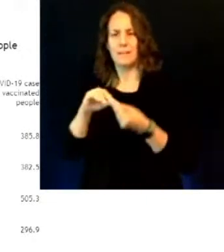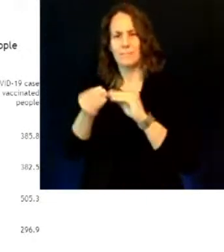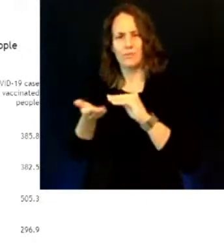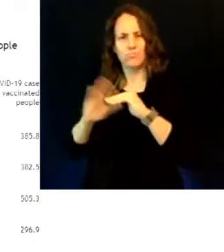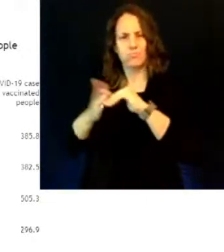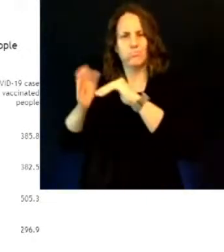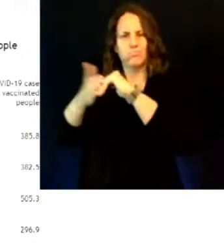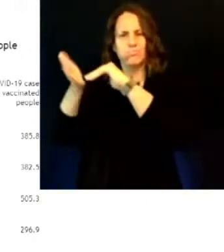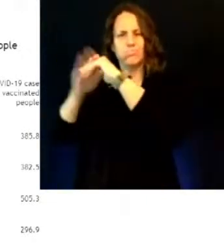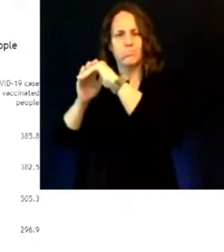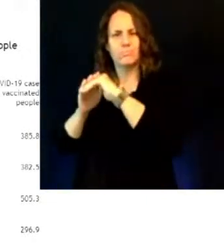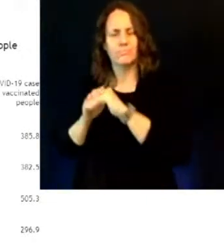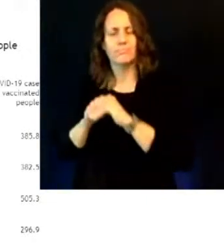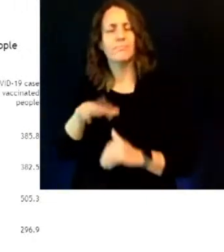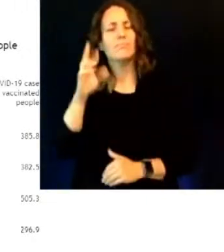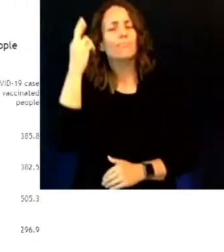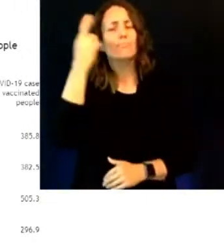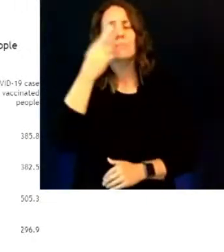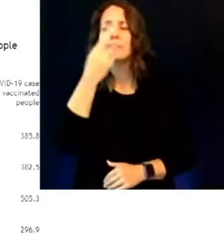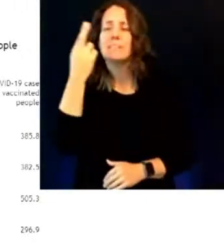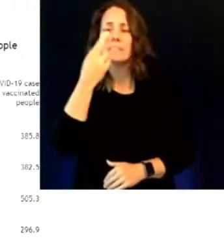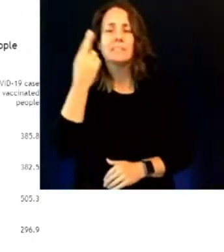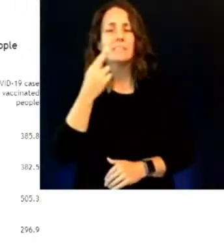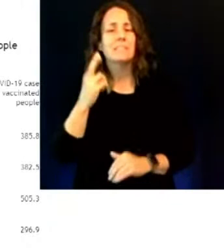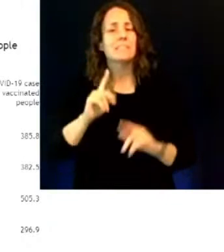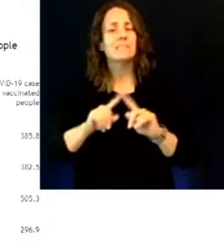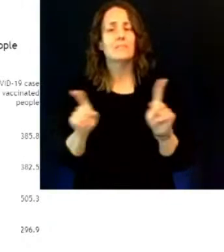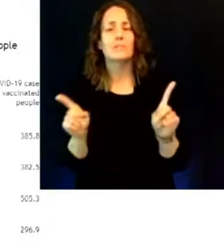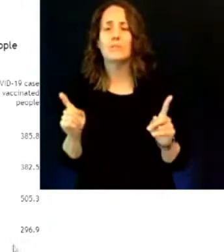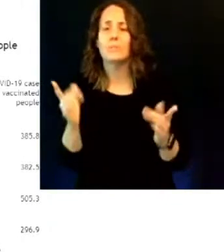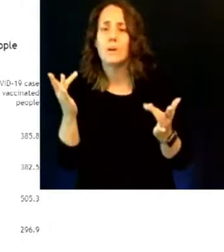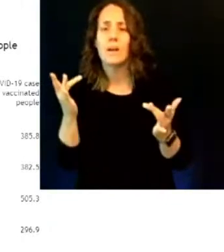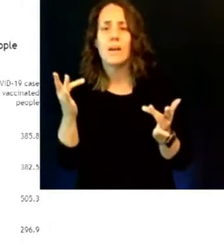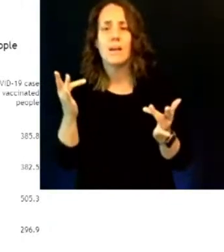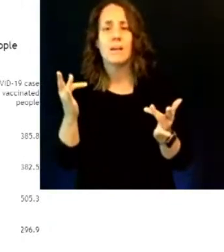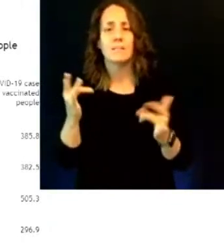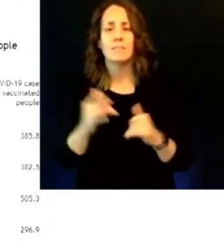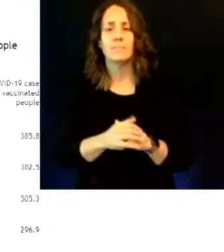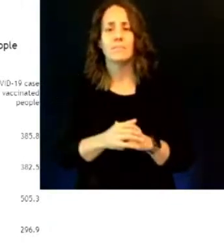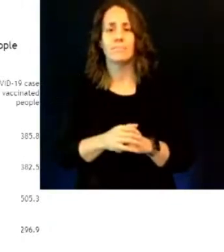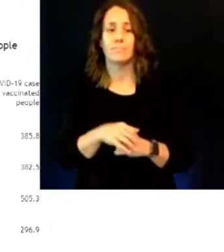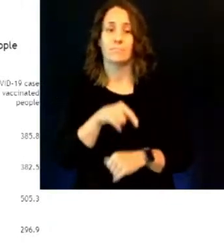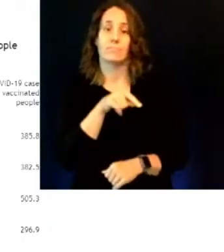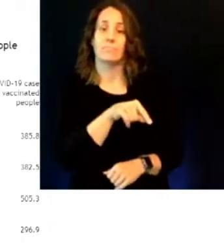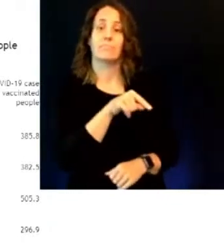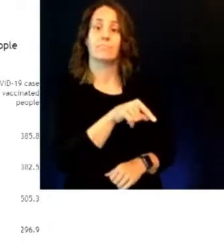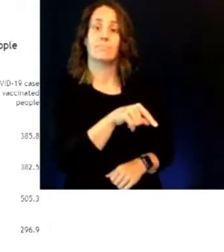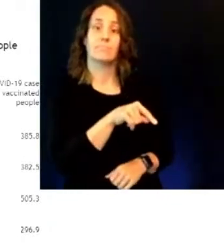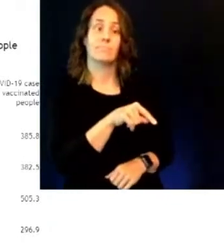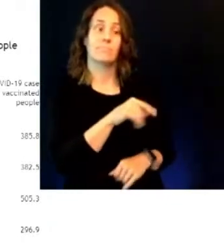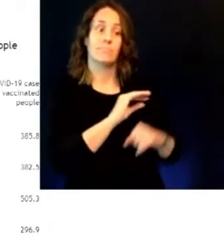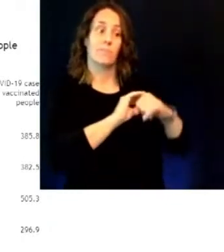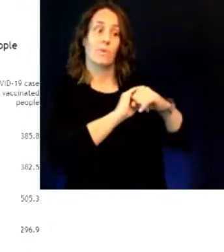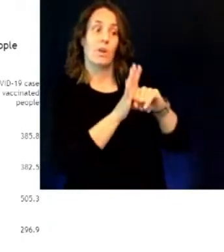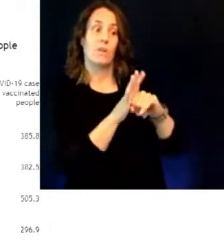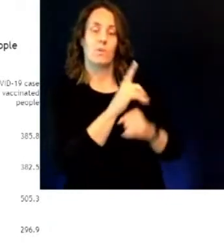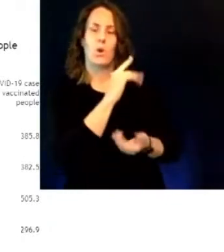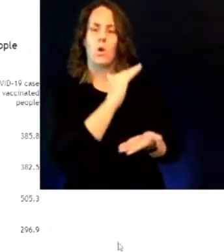the significantly lower number of cases that were occurring across the whole population of Wisconsin during that month.